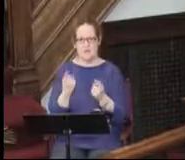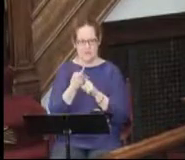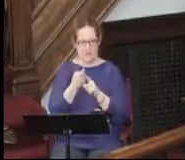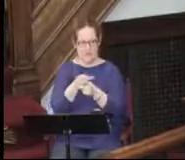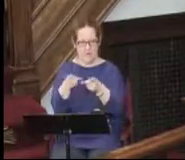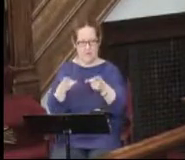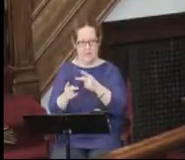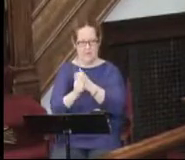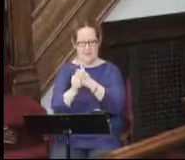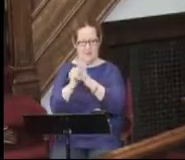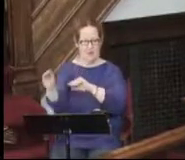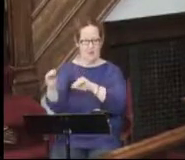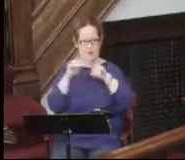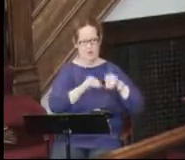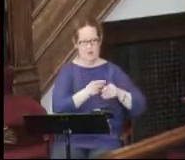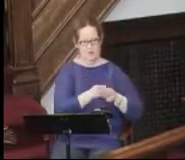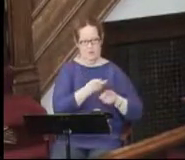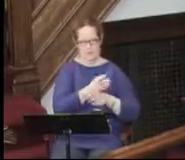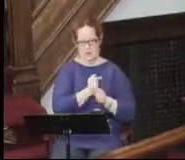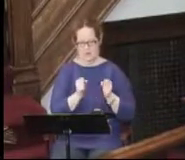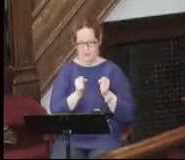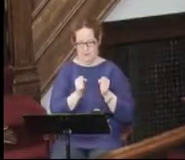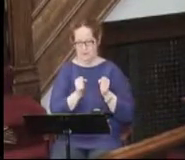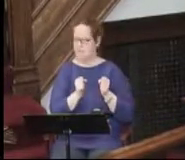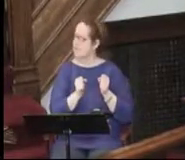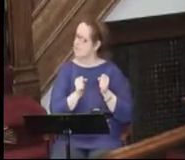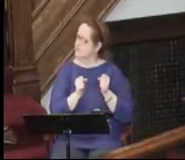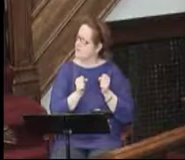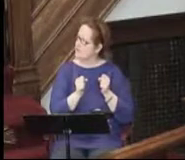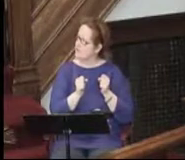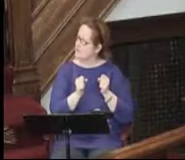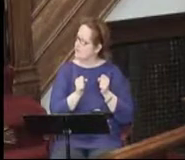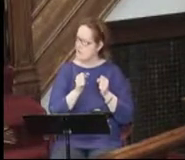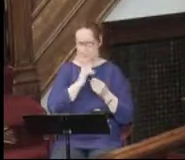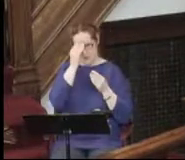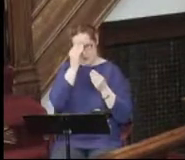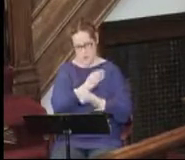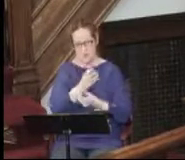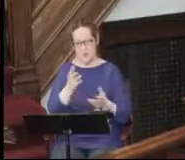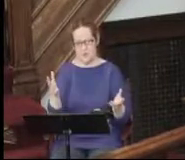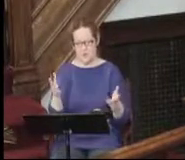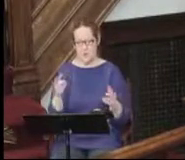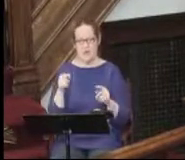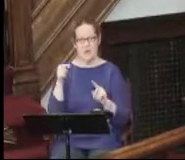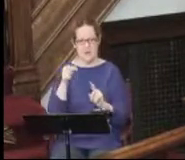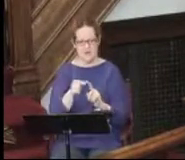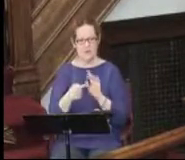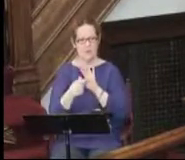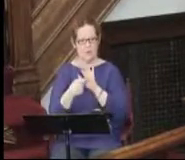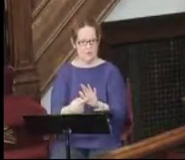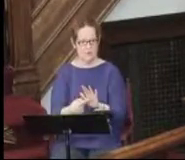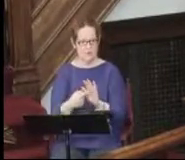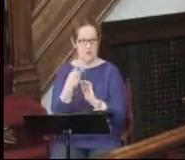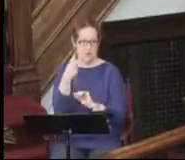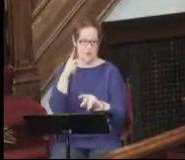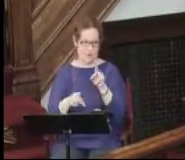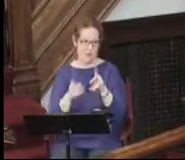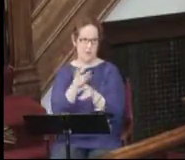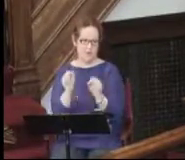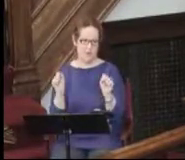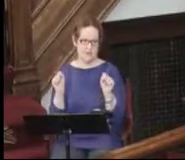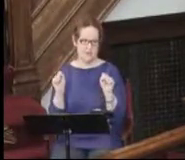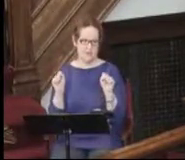place of danger to a place of safety. So we want to let you know that really, this really represents two people that you've